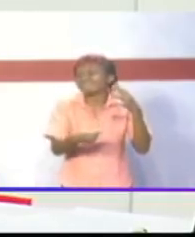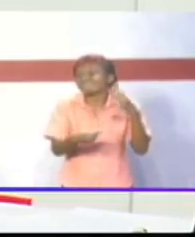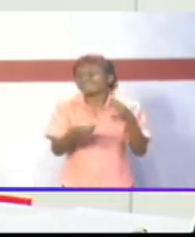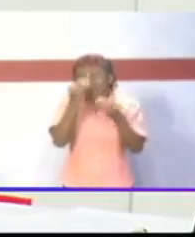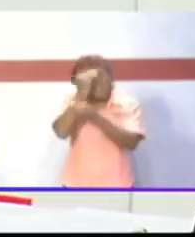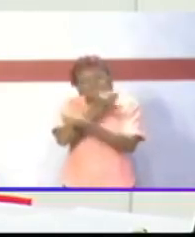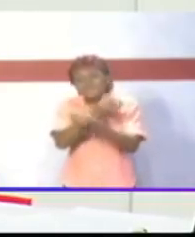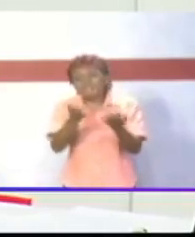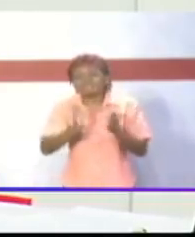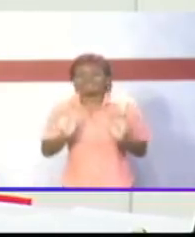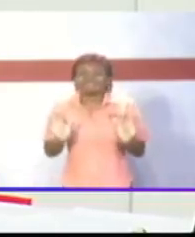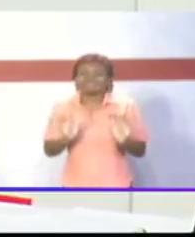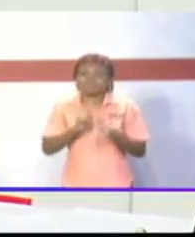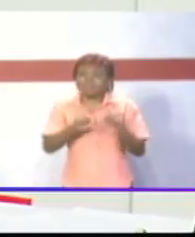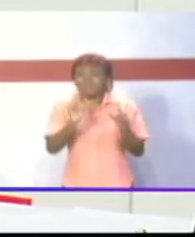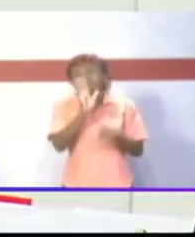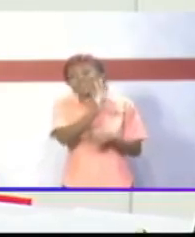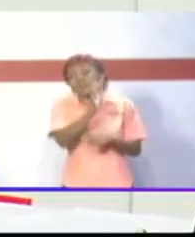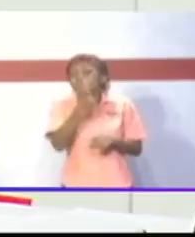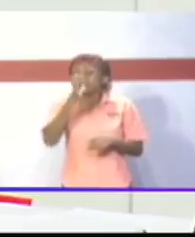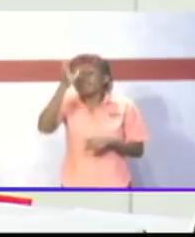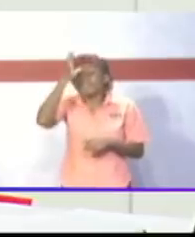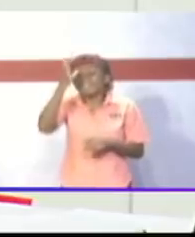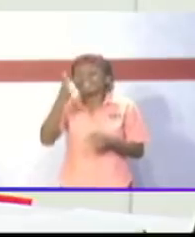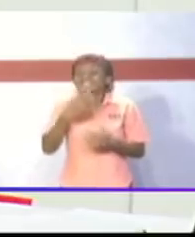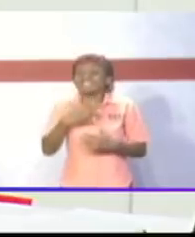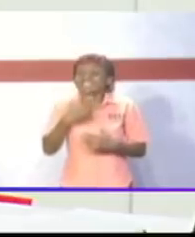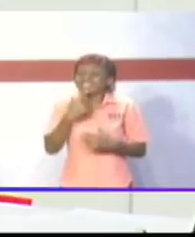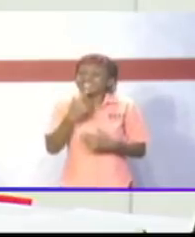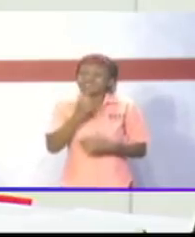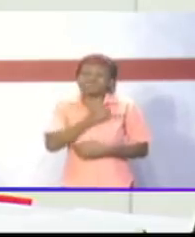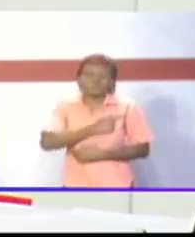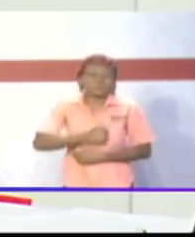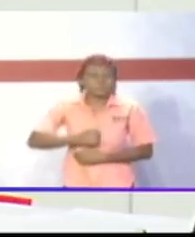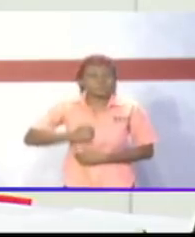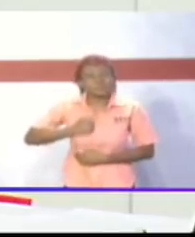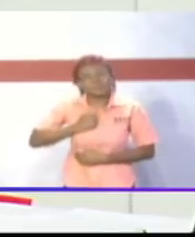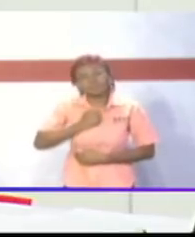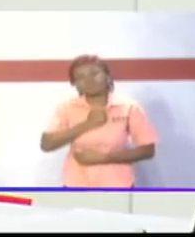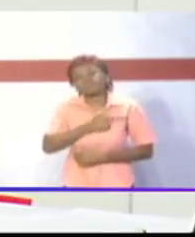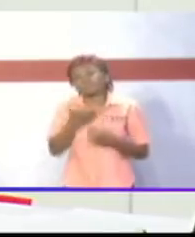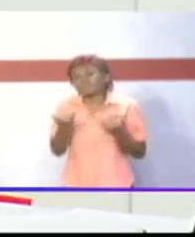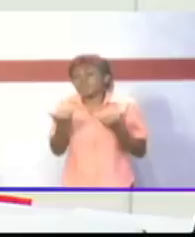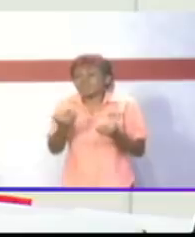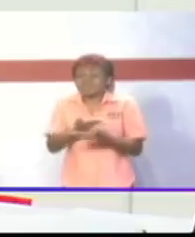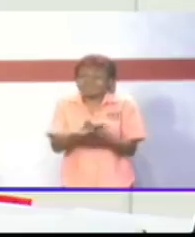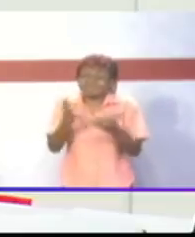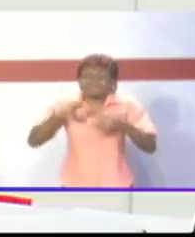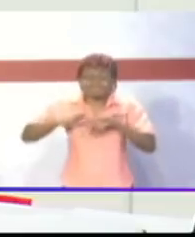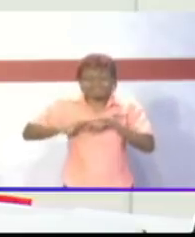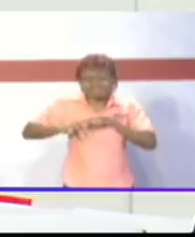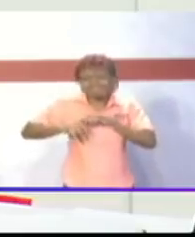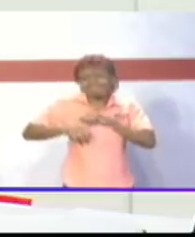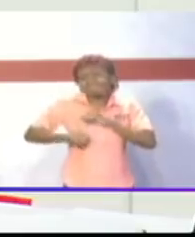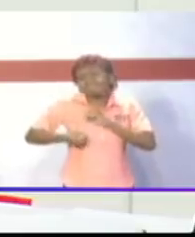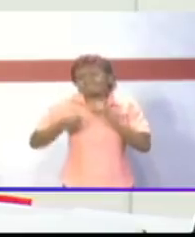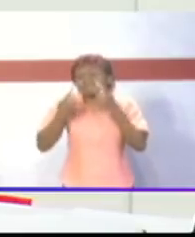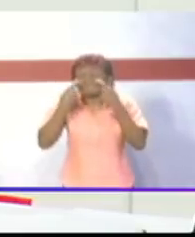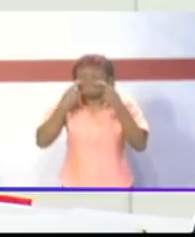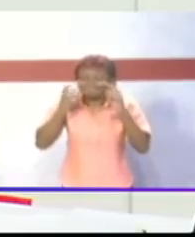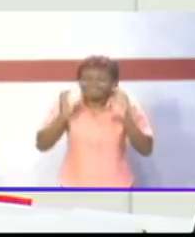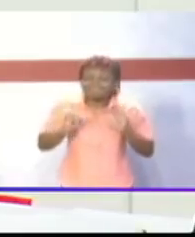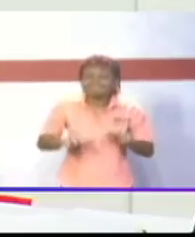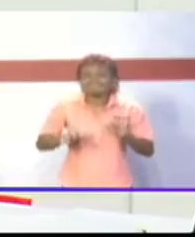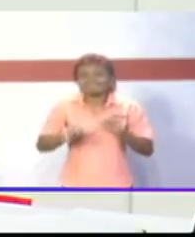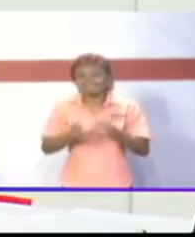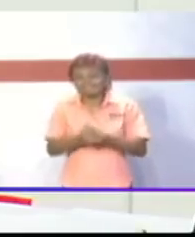those parents who are undergoing this grieving process. And again, I'd like to reiterate the need